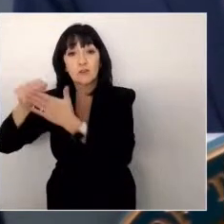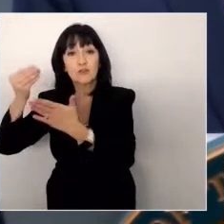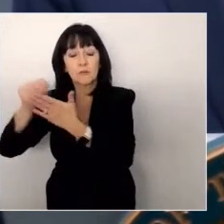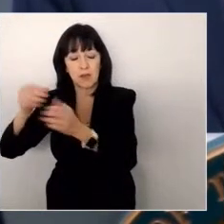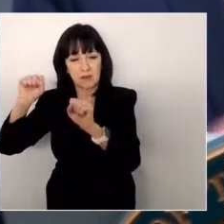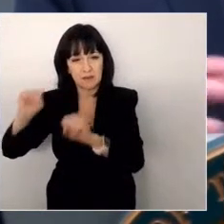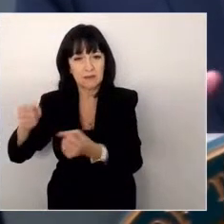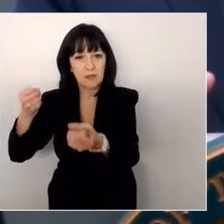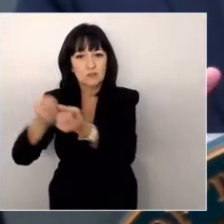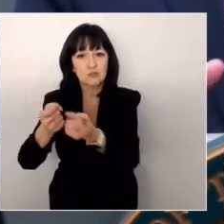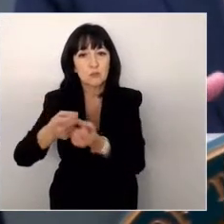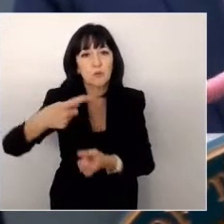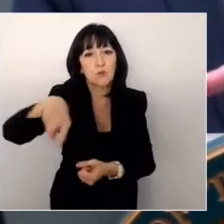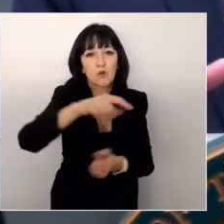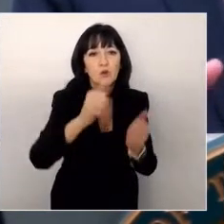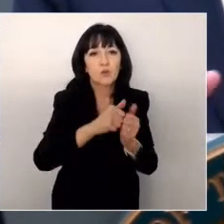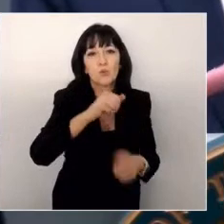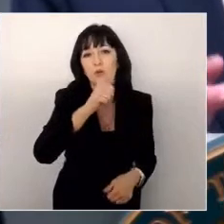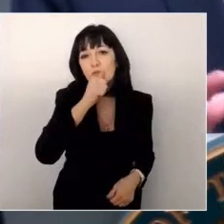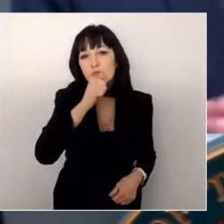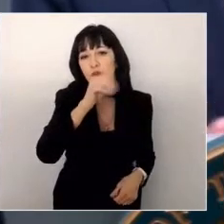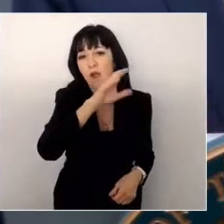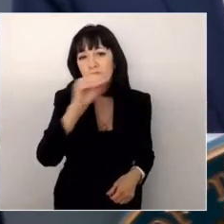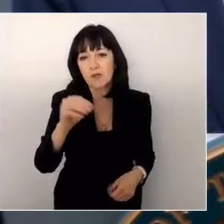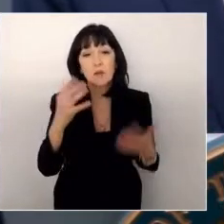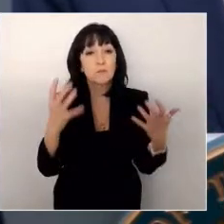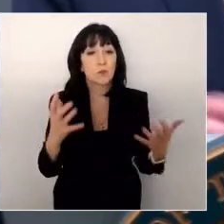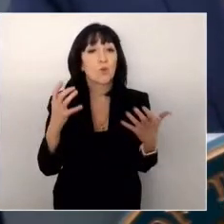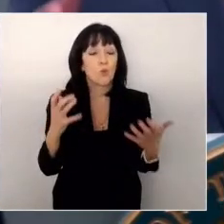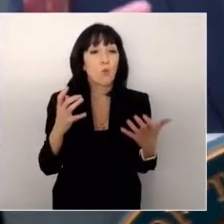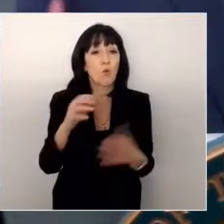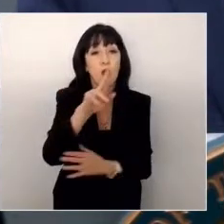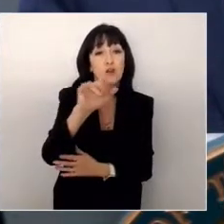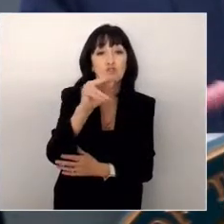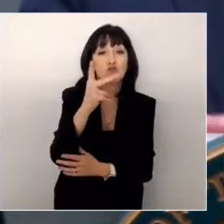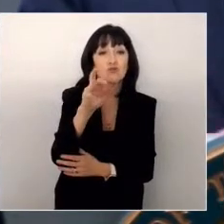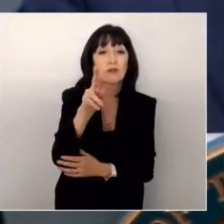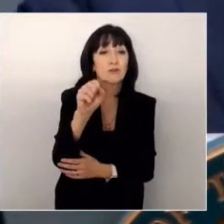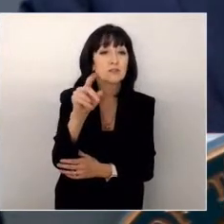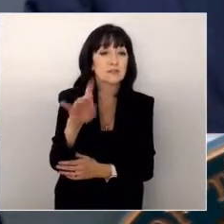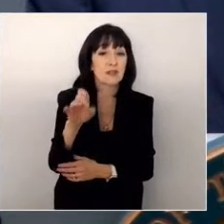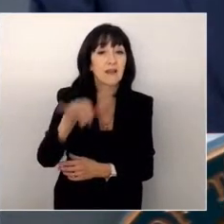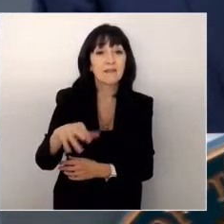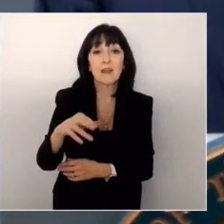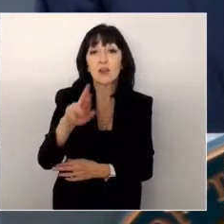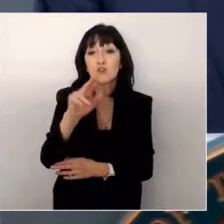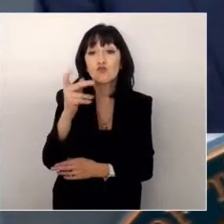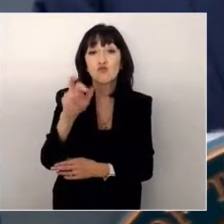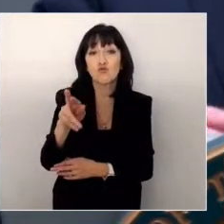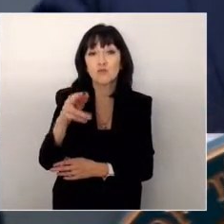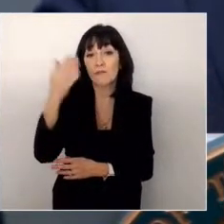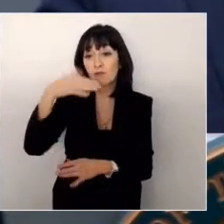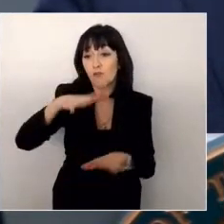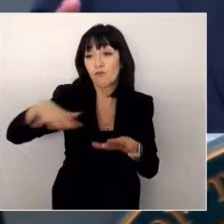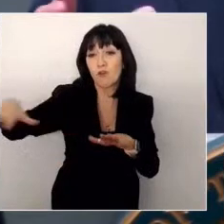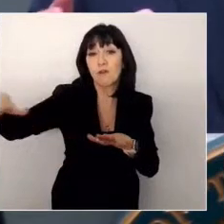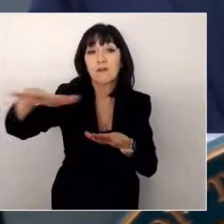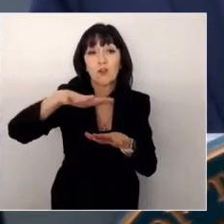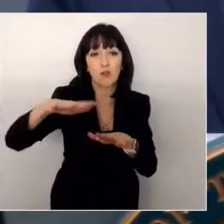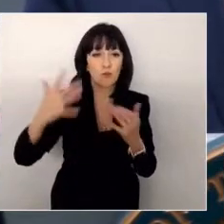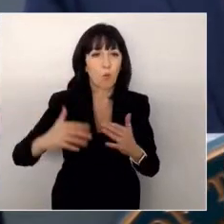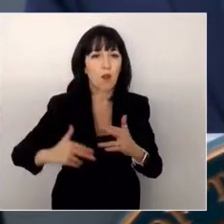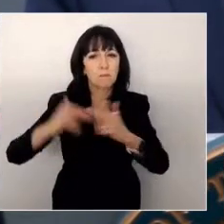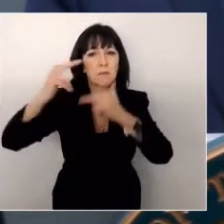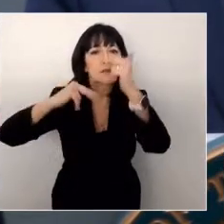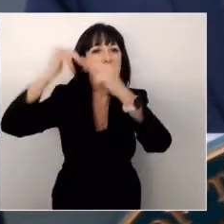sector to rebuild the Riverside community in Northeast Wilmington. It's a very exciting project. The Housing Authority has made